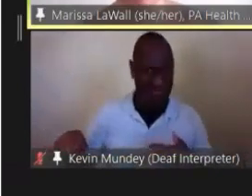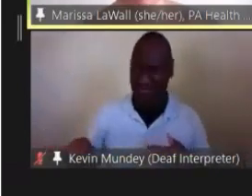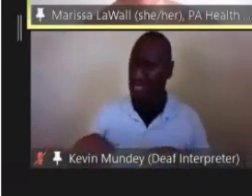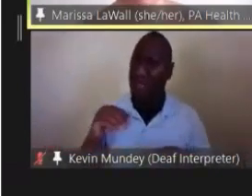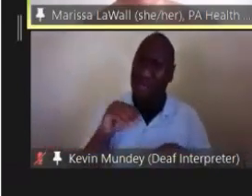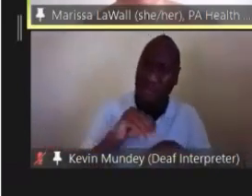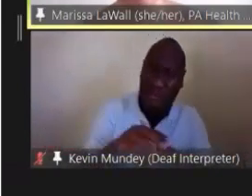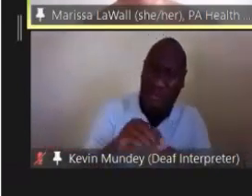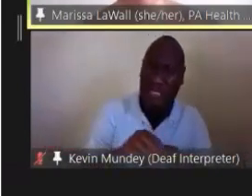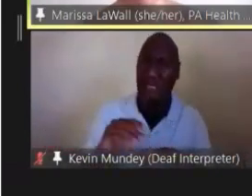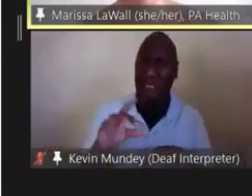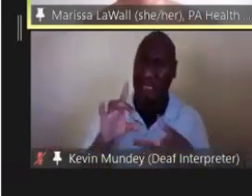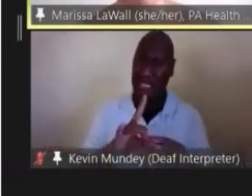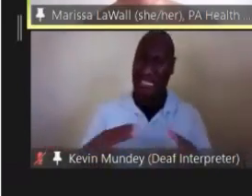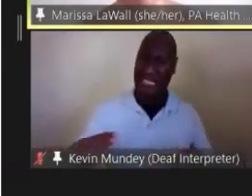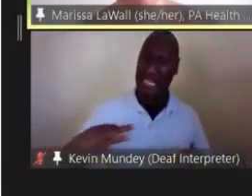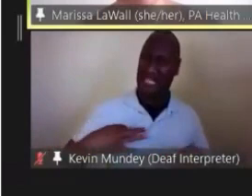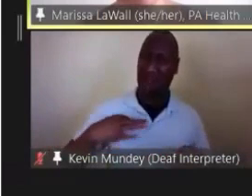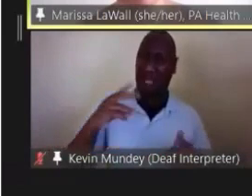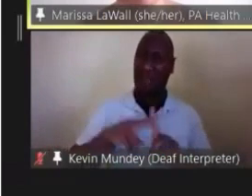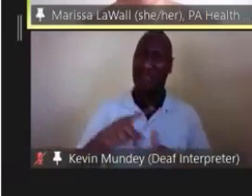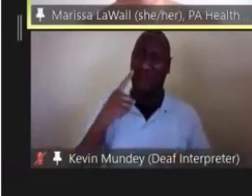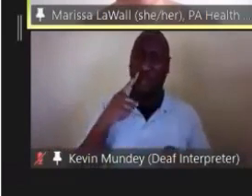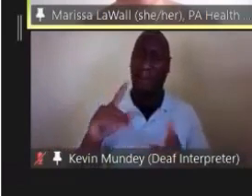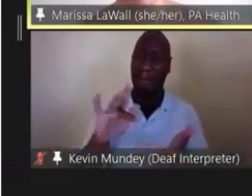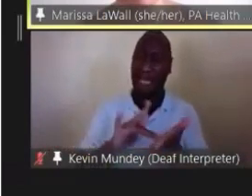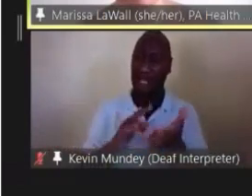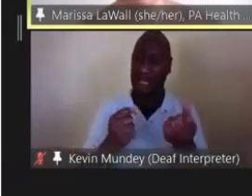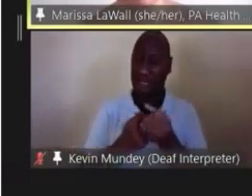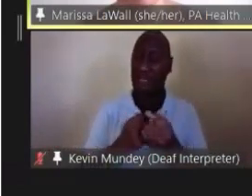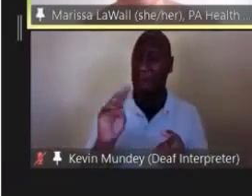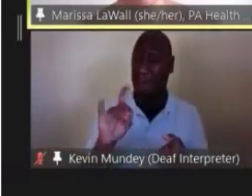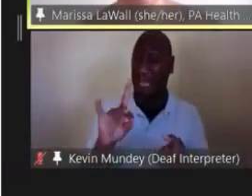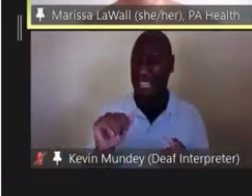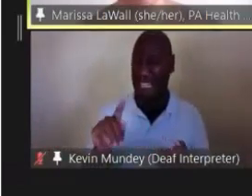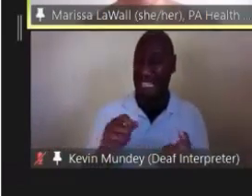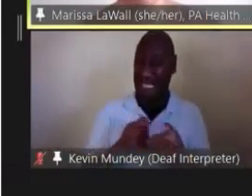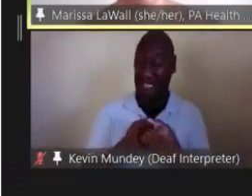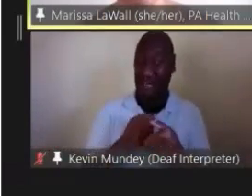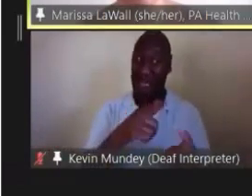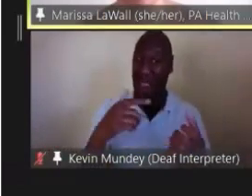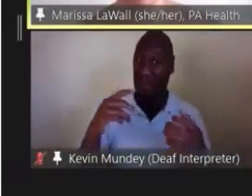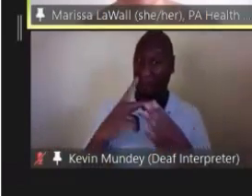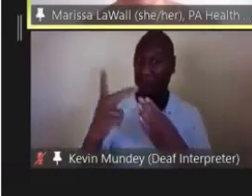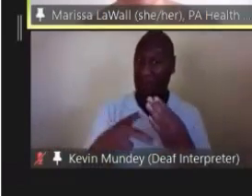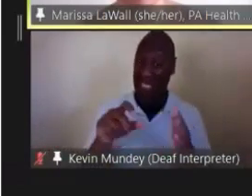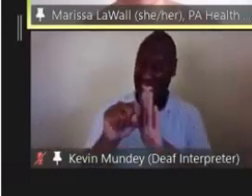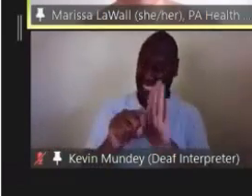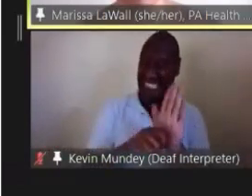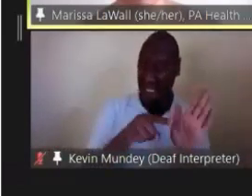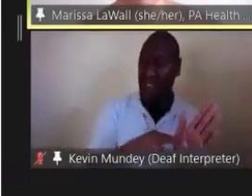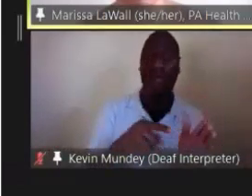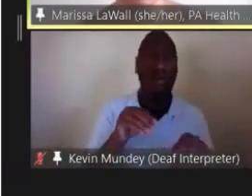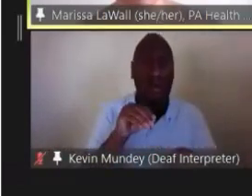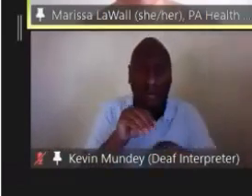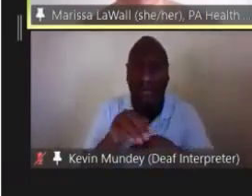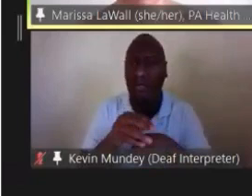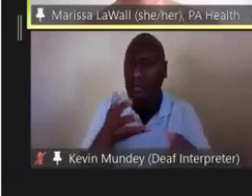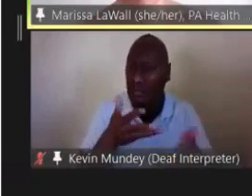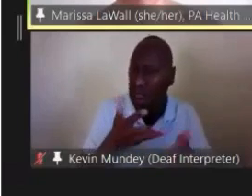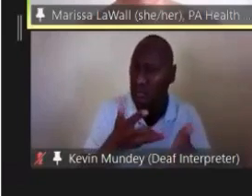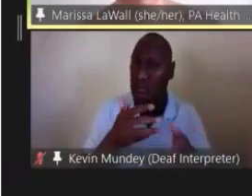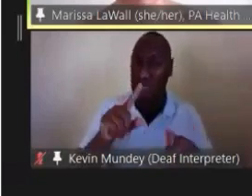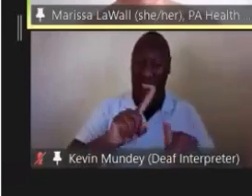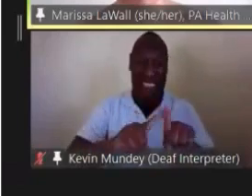eligibility for Medicaid or state-run health insurance program. Taking what we learn from individual cases,